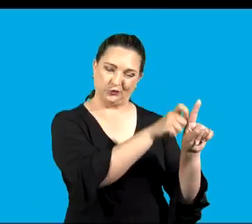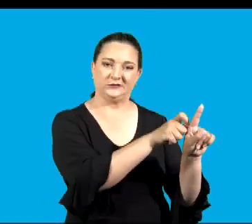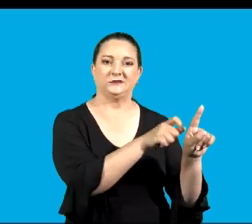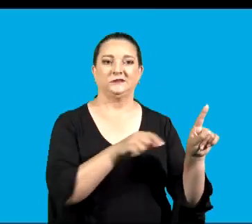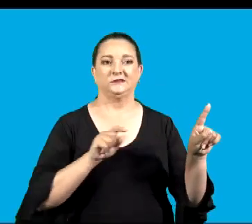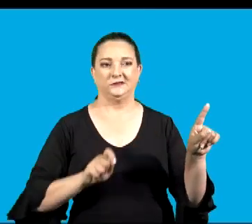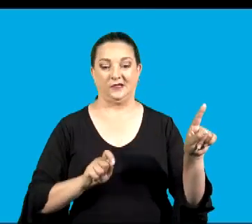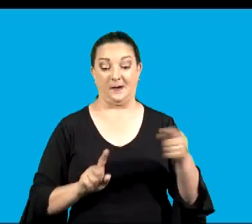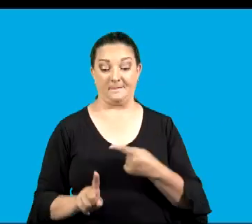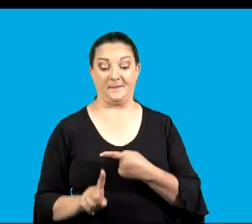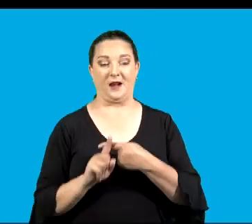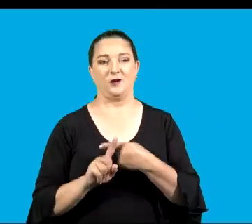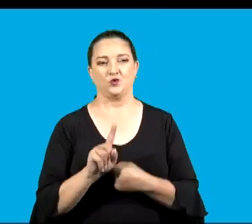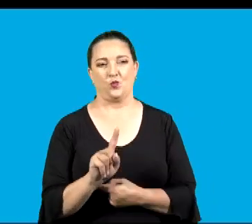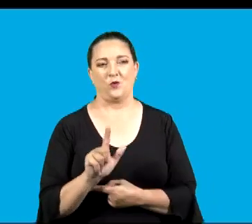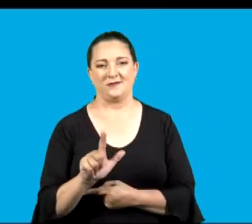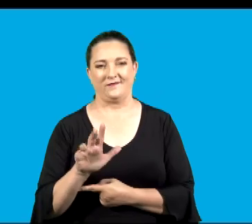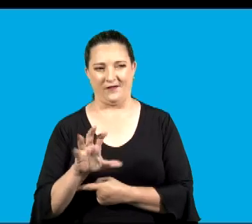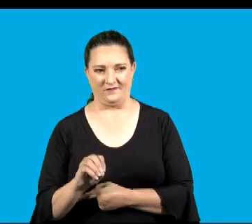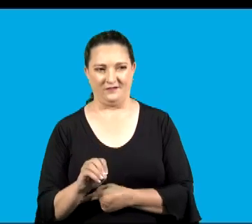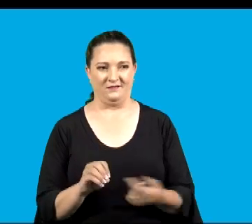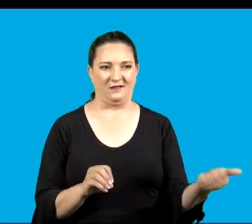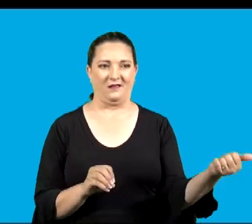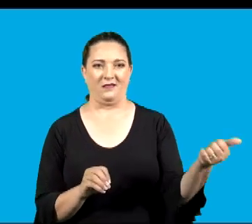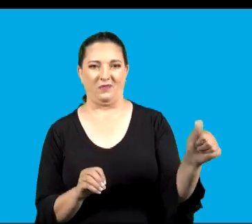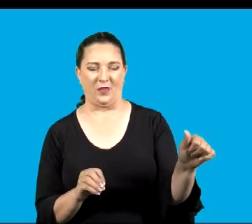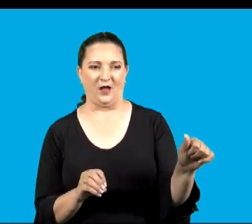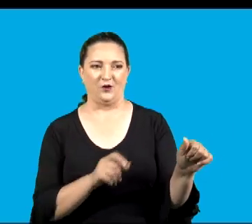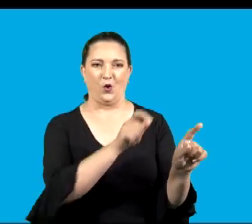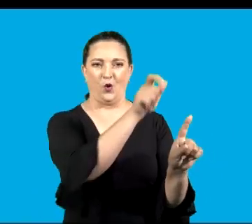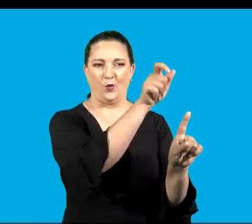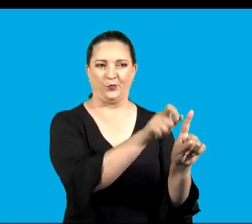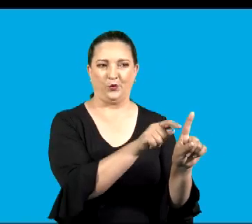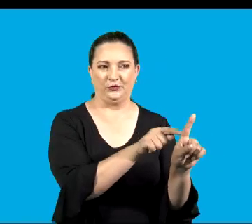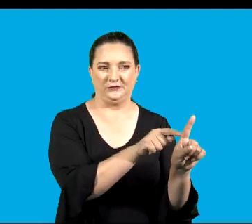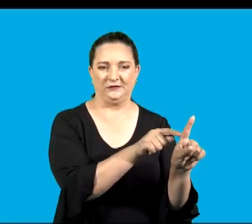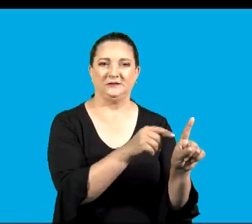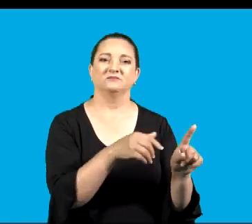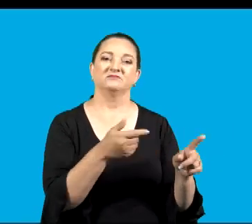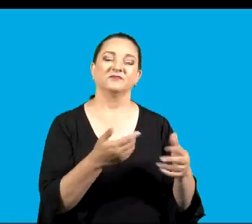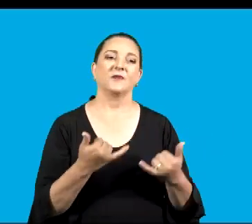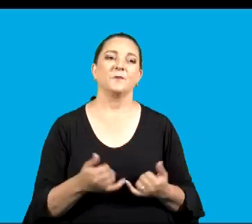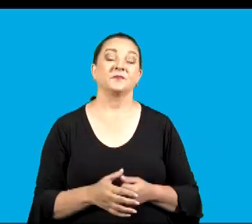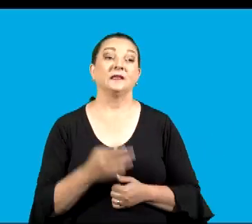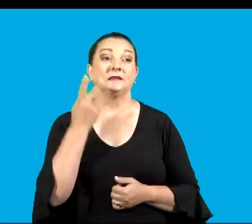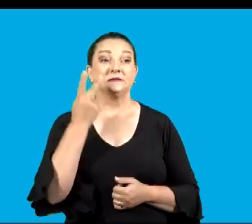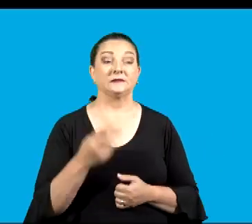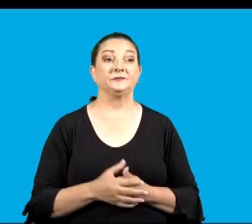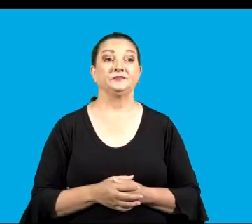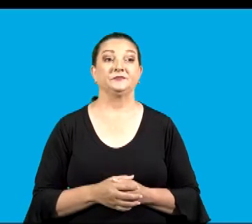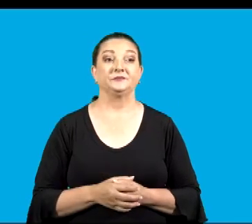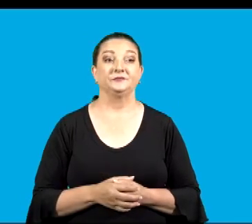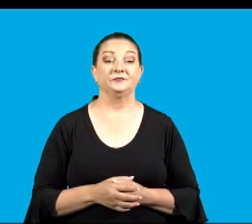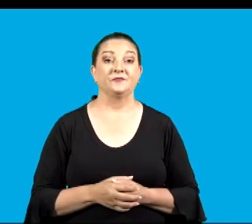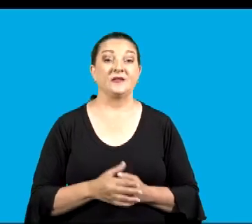1,750 to Barnes. We good? Let's go to the next one, the second one. And it reads, a